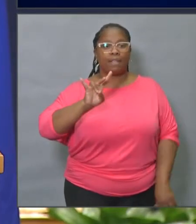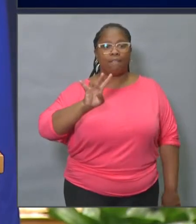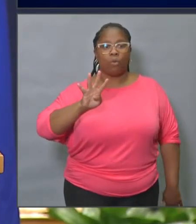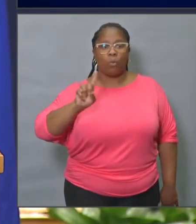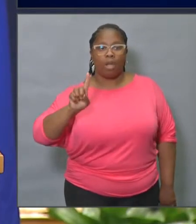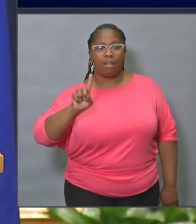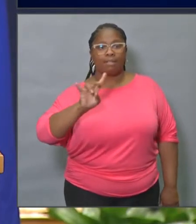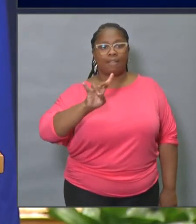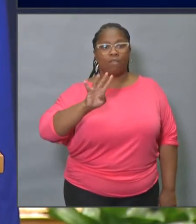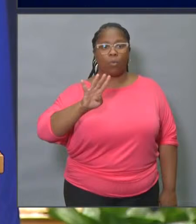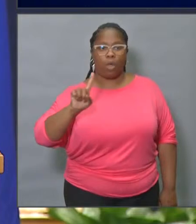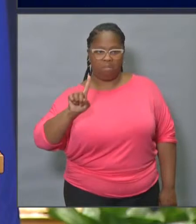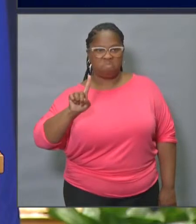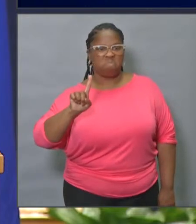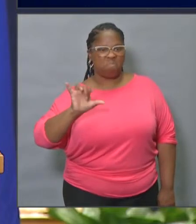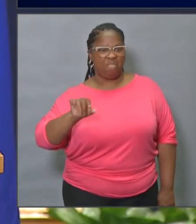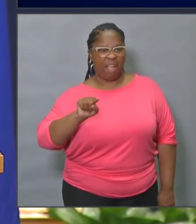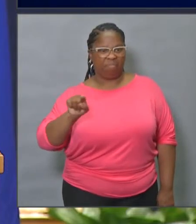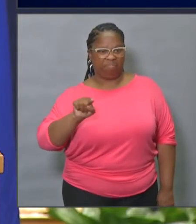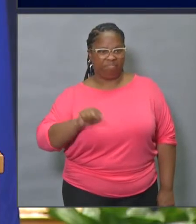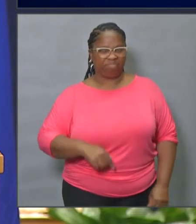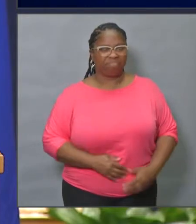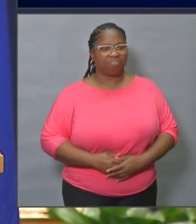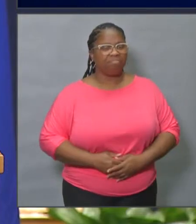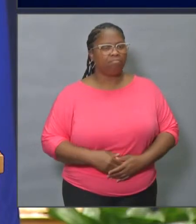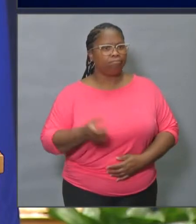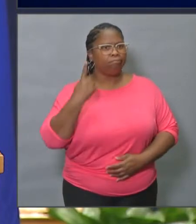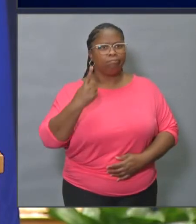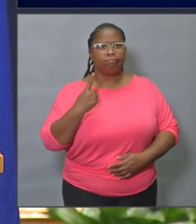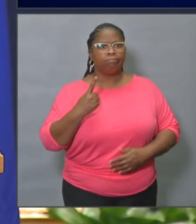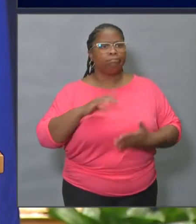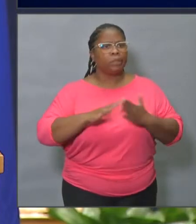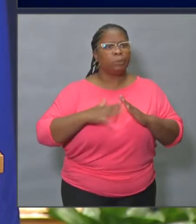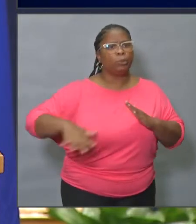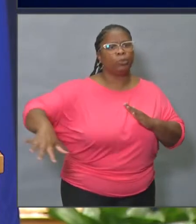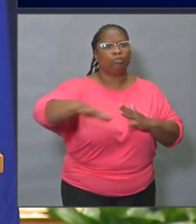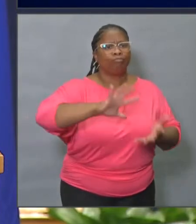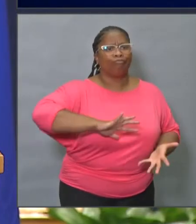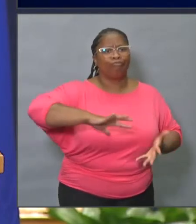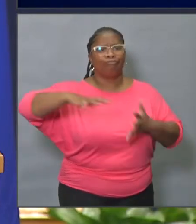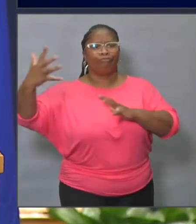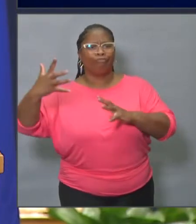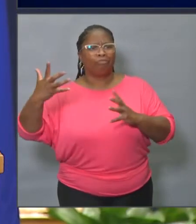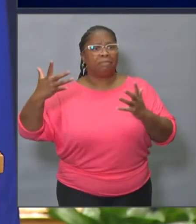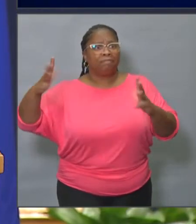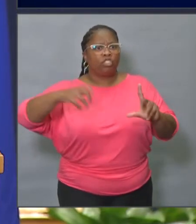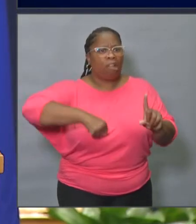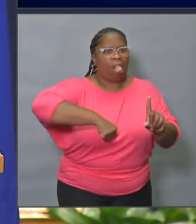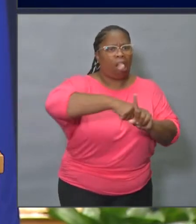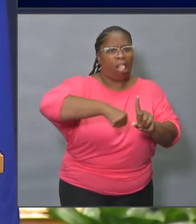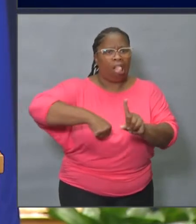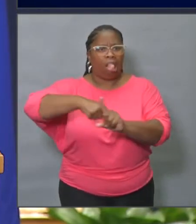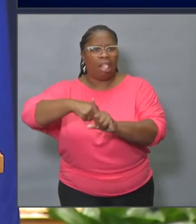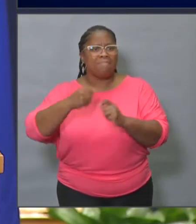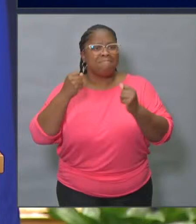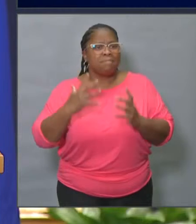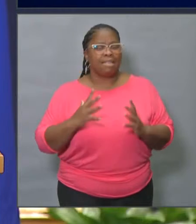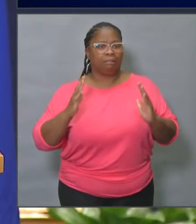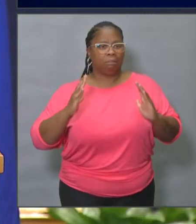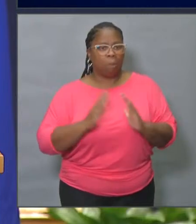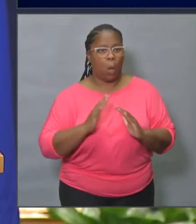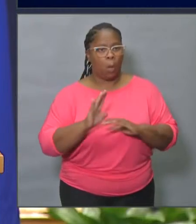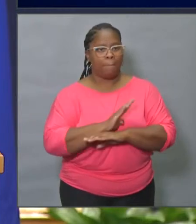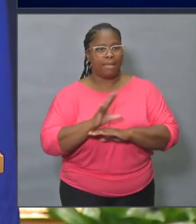741-741. We do have to recognize that the civil unrest has impacted many small business owners, many of whom